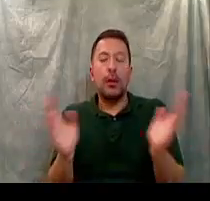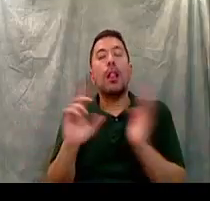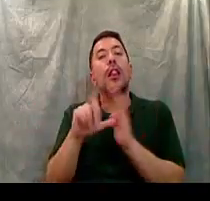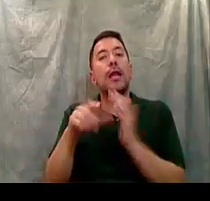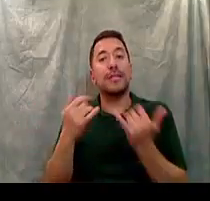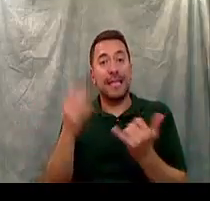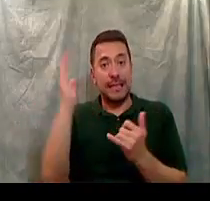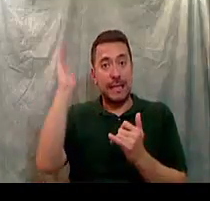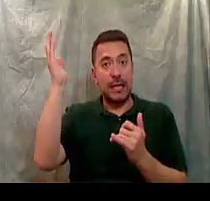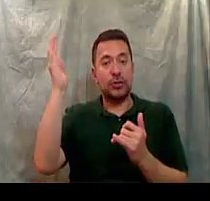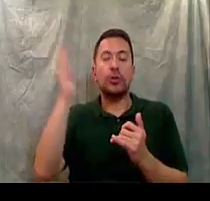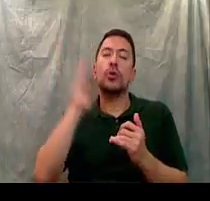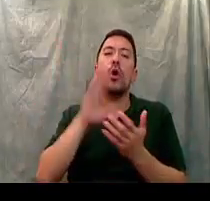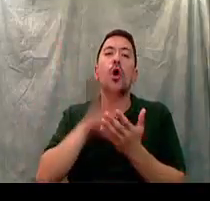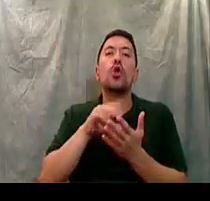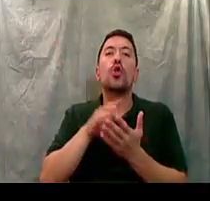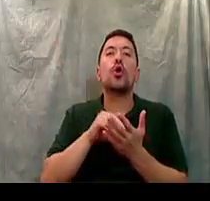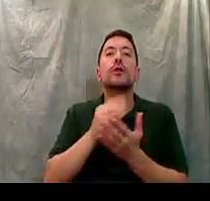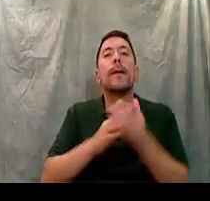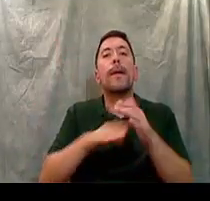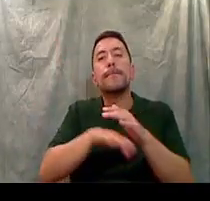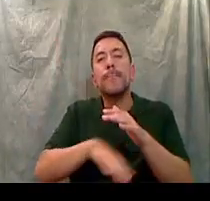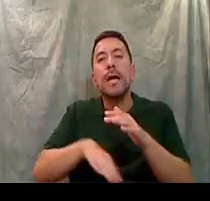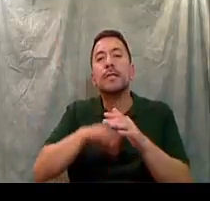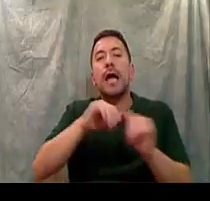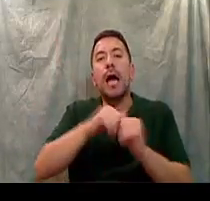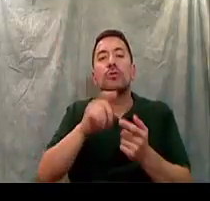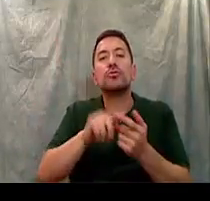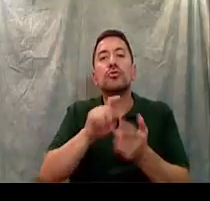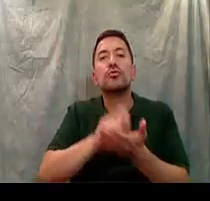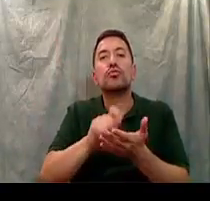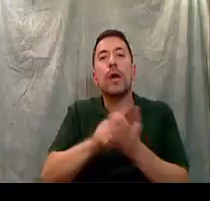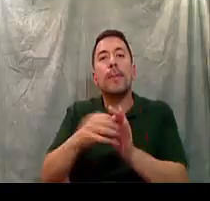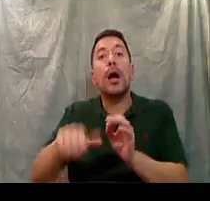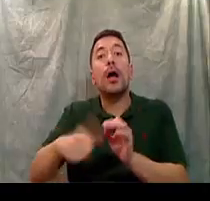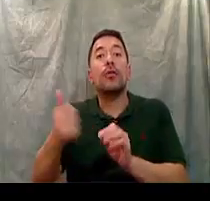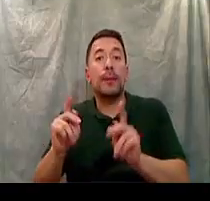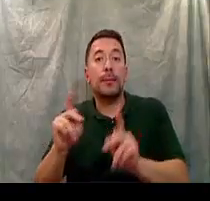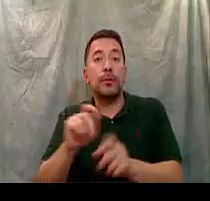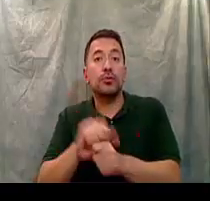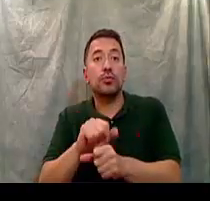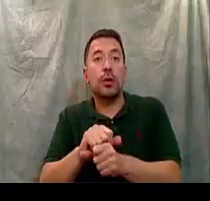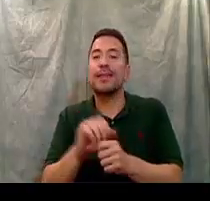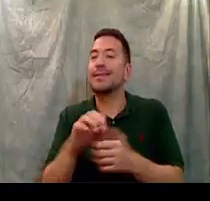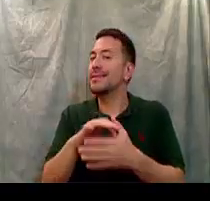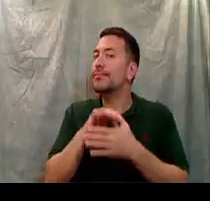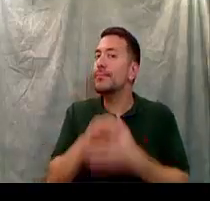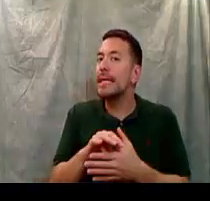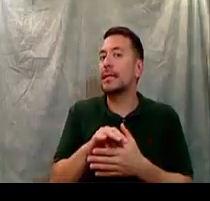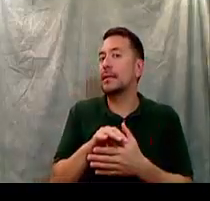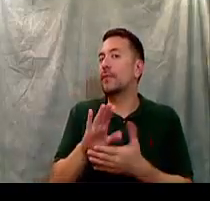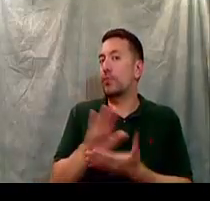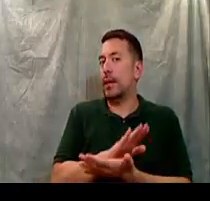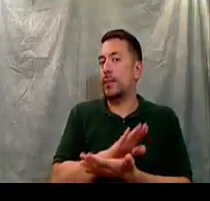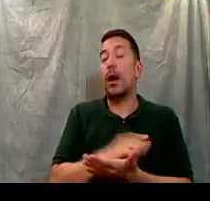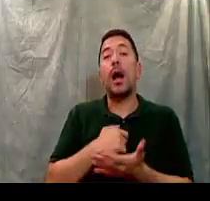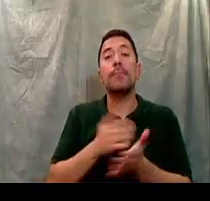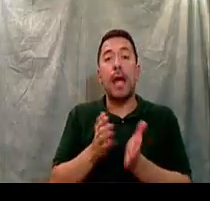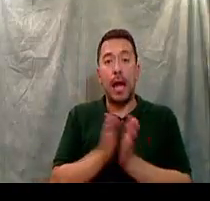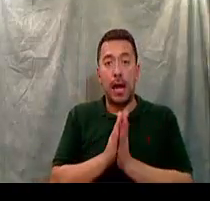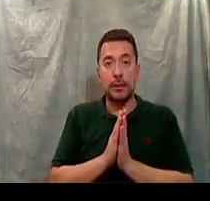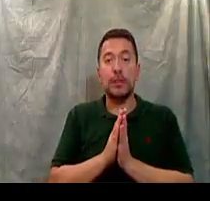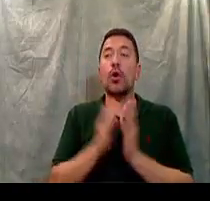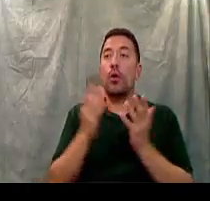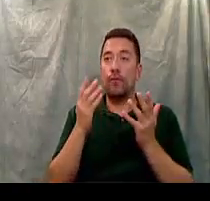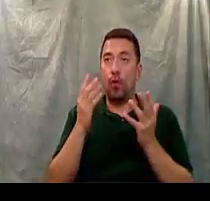lecture to learn about some of the basics on how we write about other people's work. But this is the meat of your work. And I'm asking, right, hopefully that you have moved